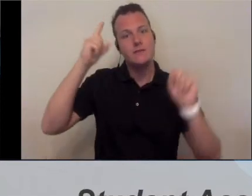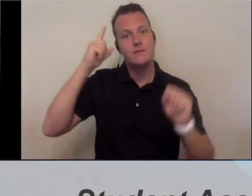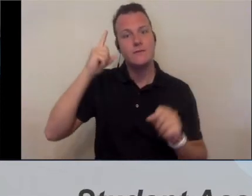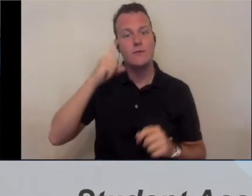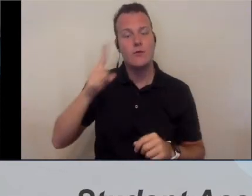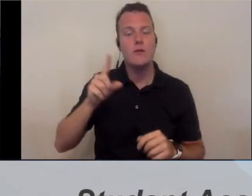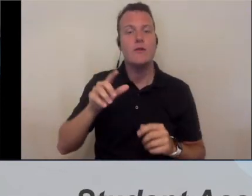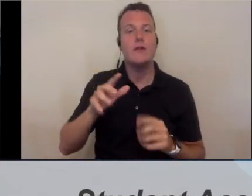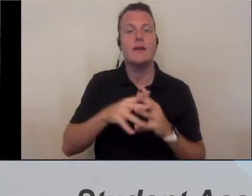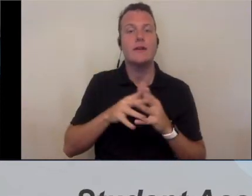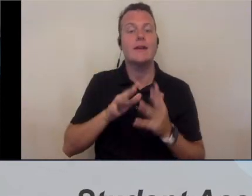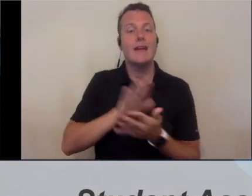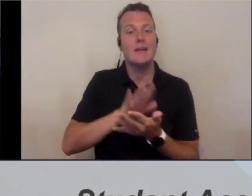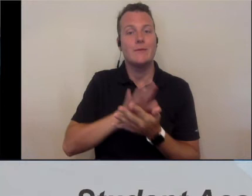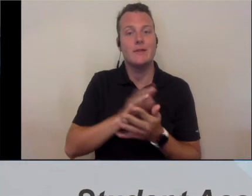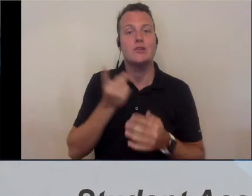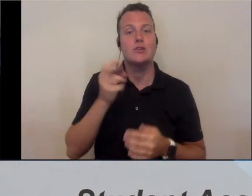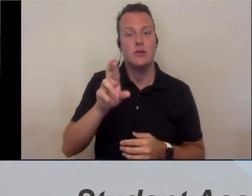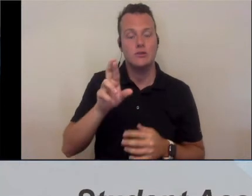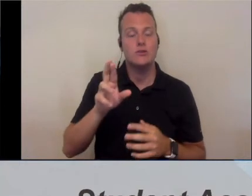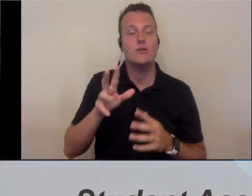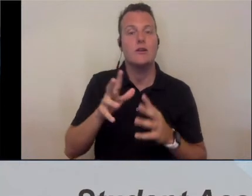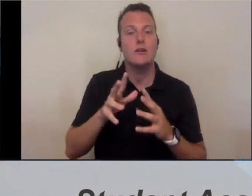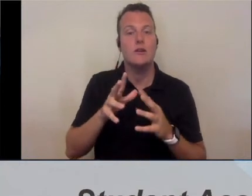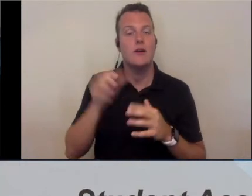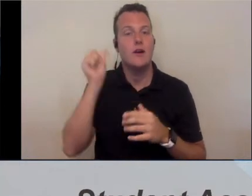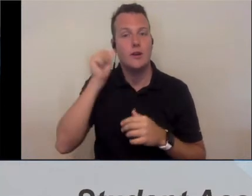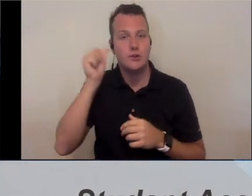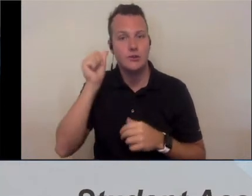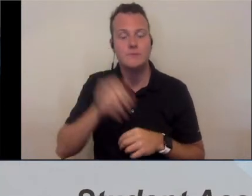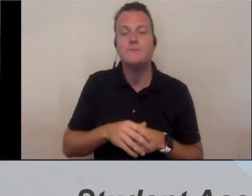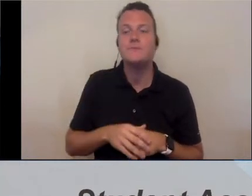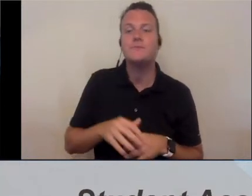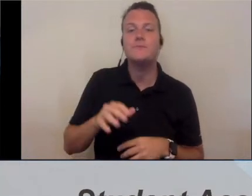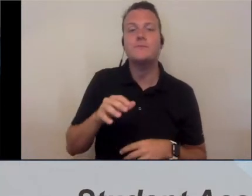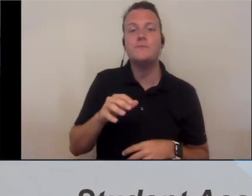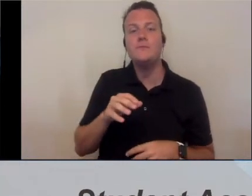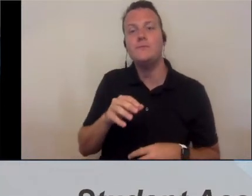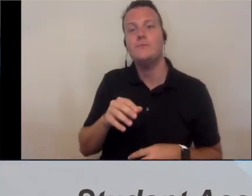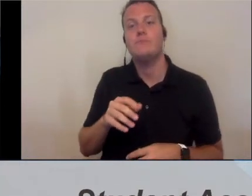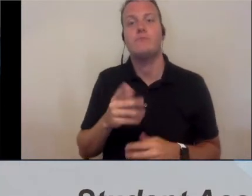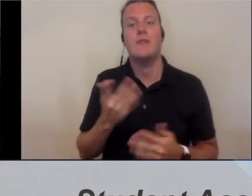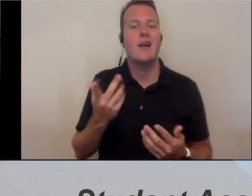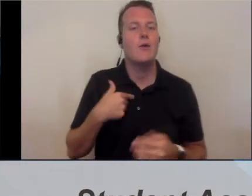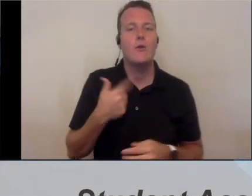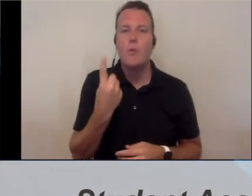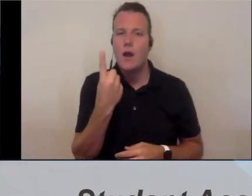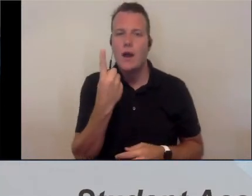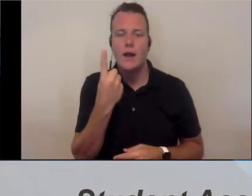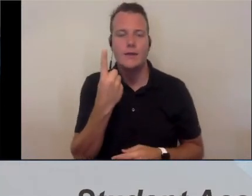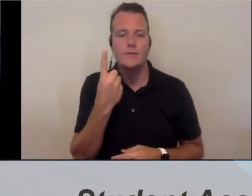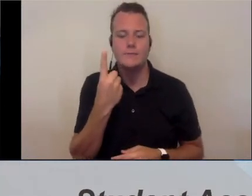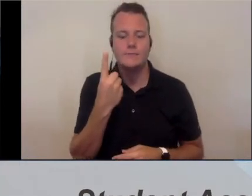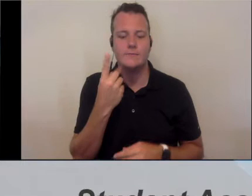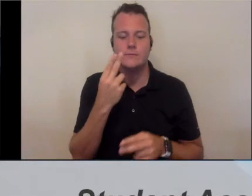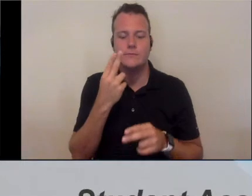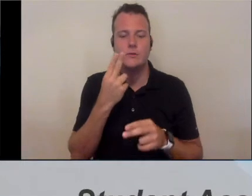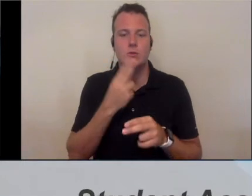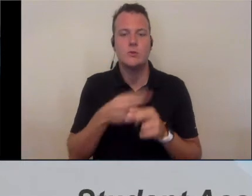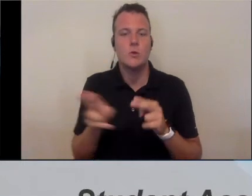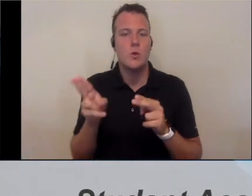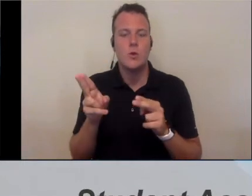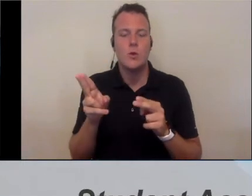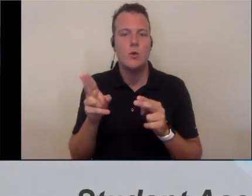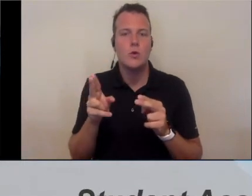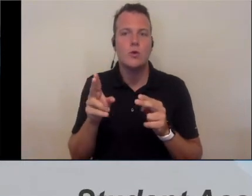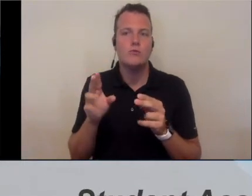Academy of Doctors of Audiology. So with that, I wanted just to have one little housekeeping item, and just